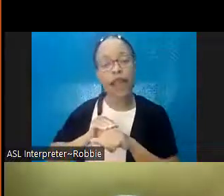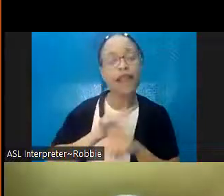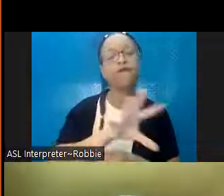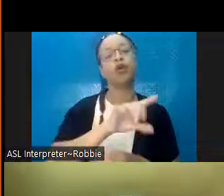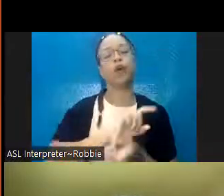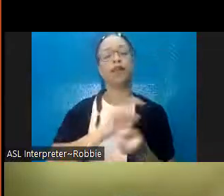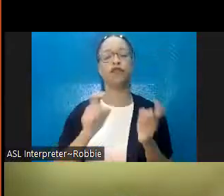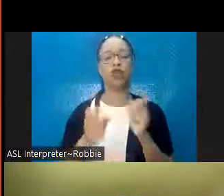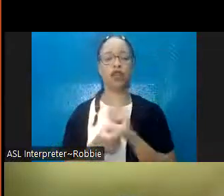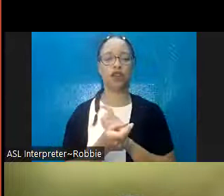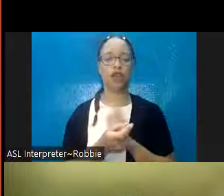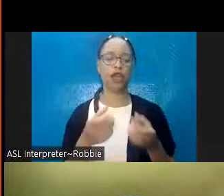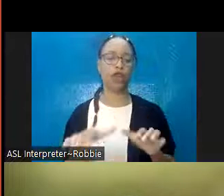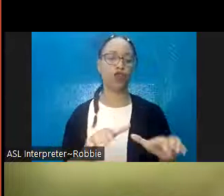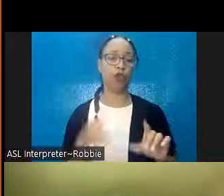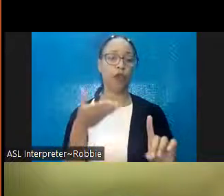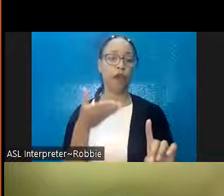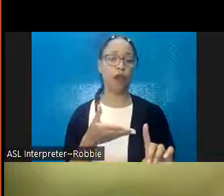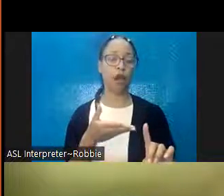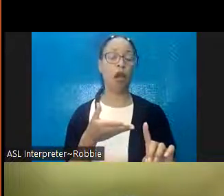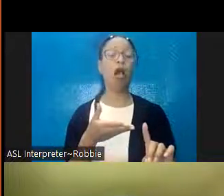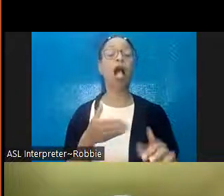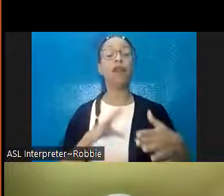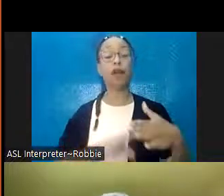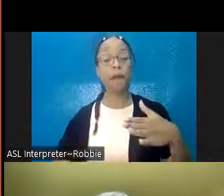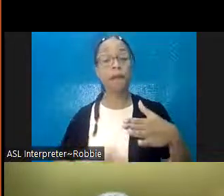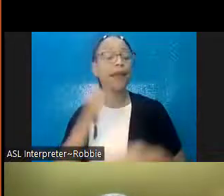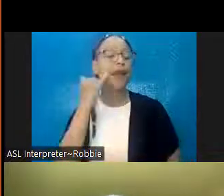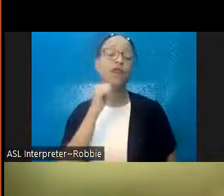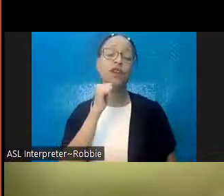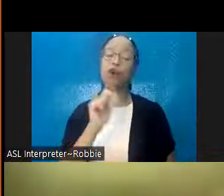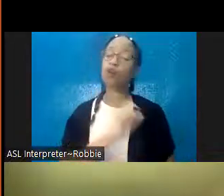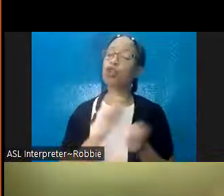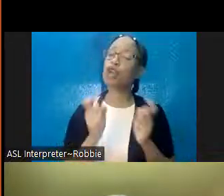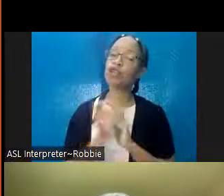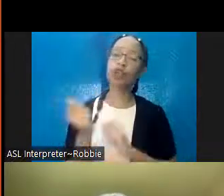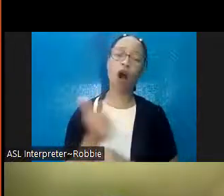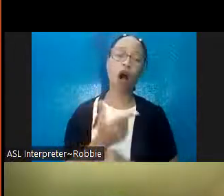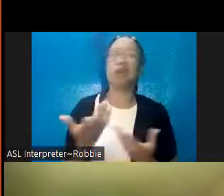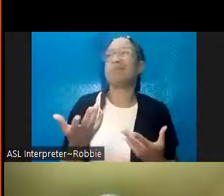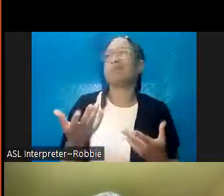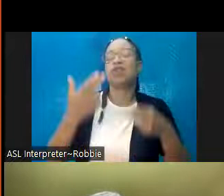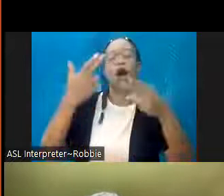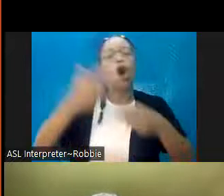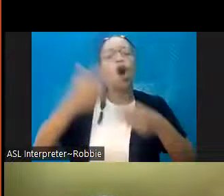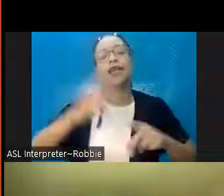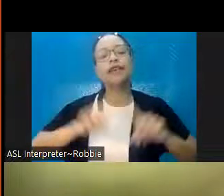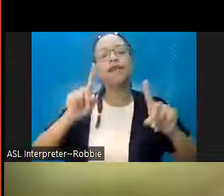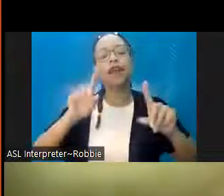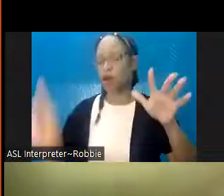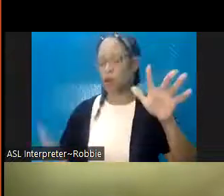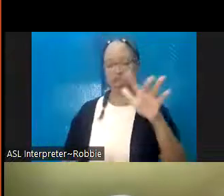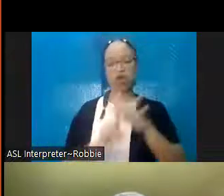can make in that. And fundamentally, if we don't change it all, even if we call it something different, we all show up in the